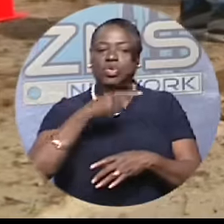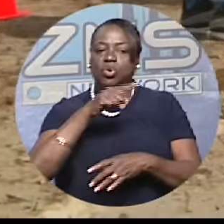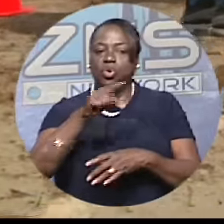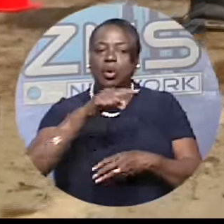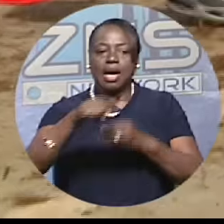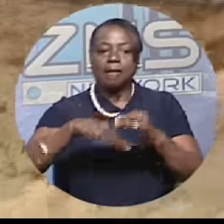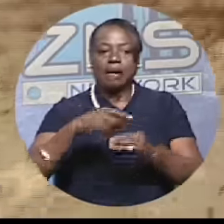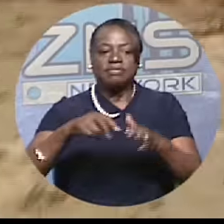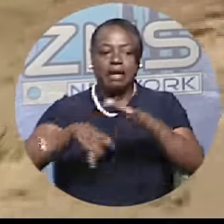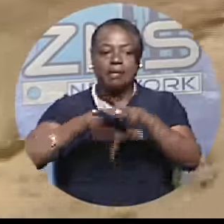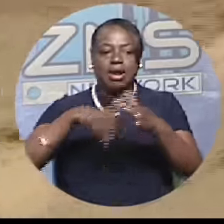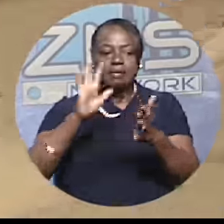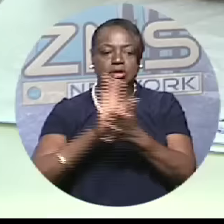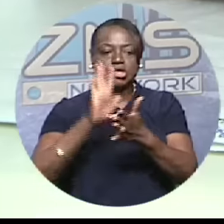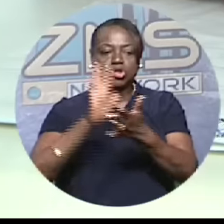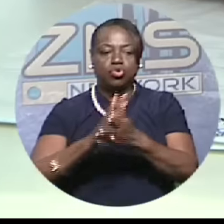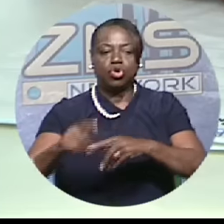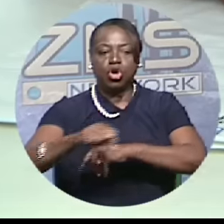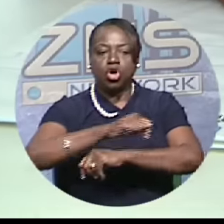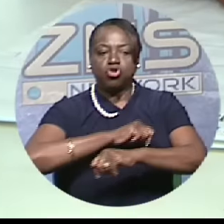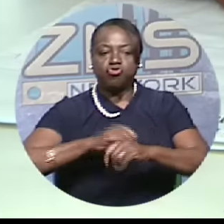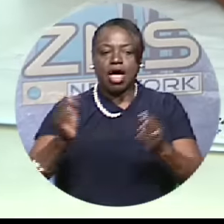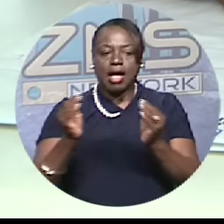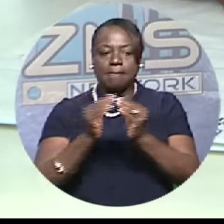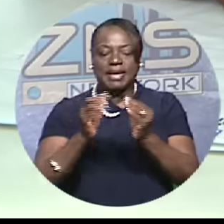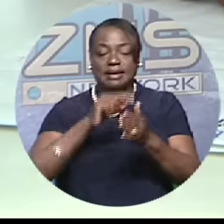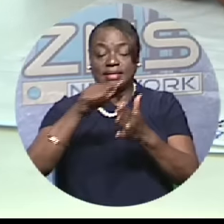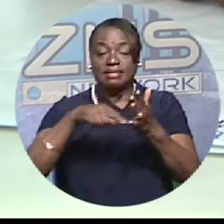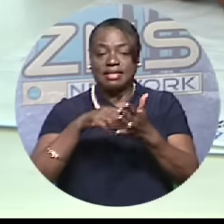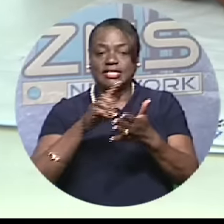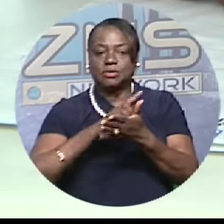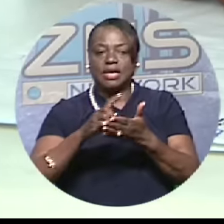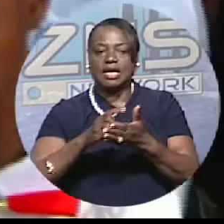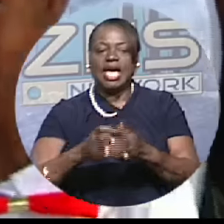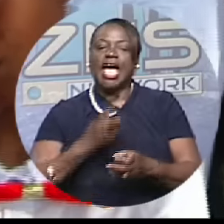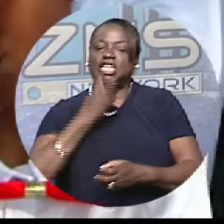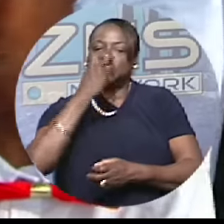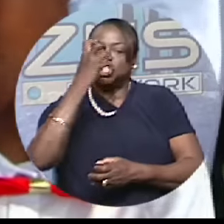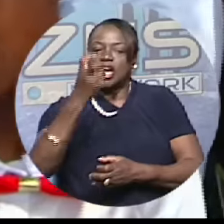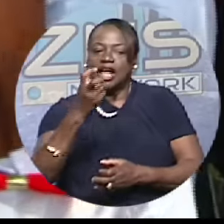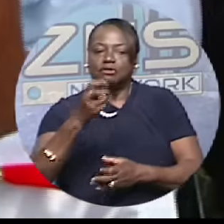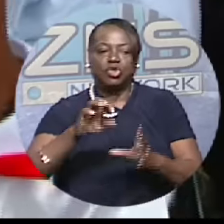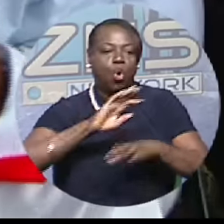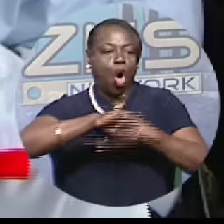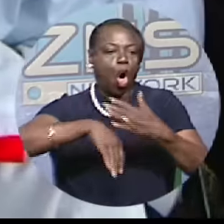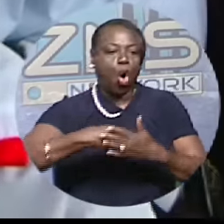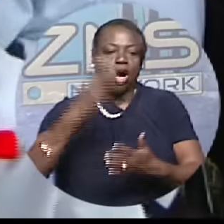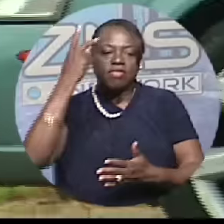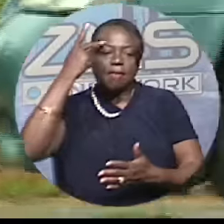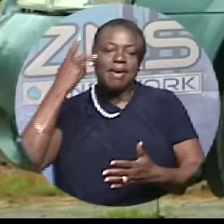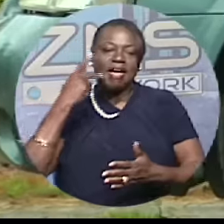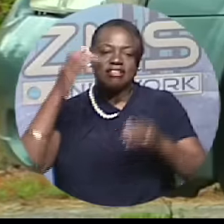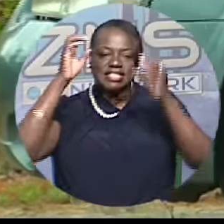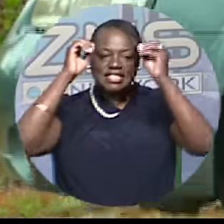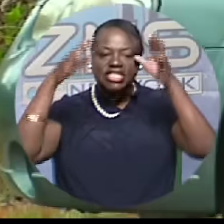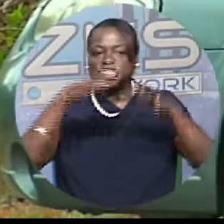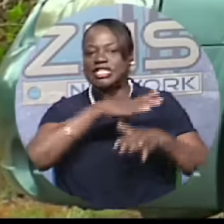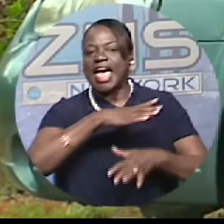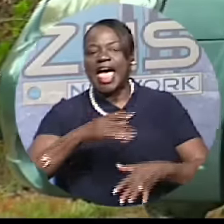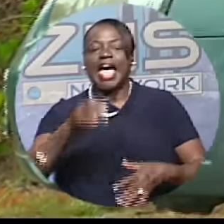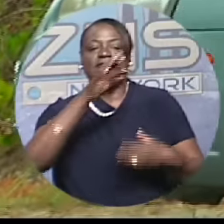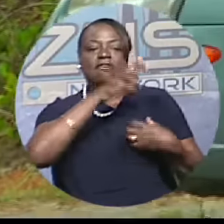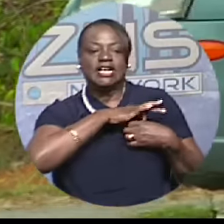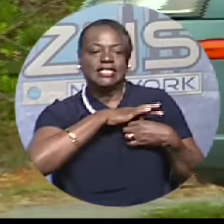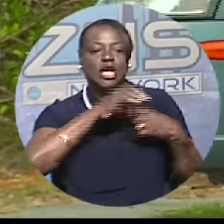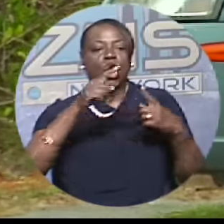track meet held earlier this week. Big shout out to all the parents, teachers, and other volunteers who supported the kids. It was